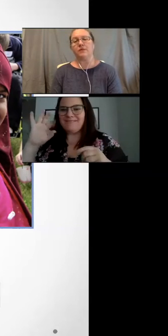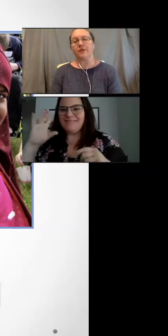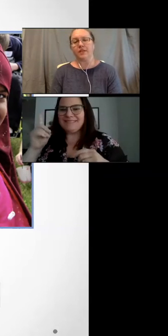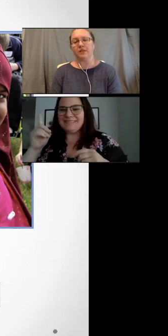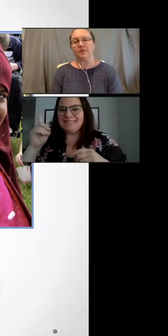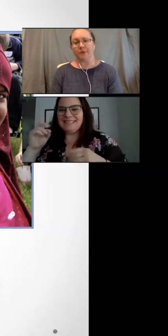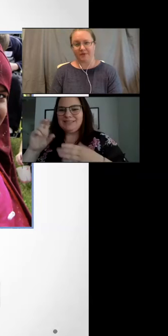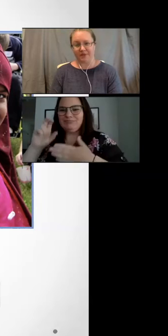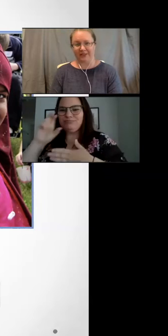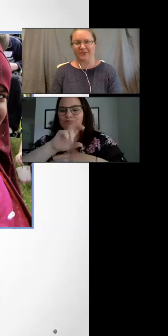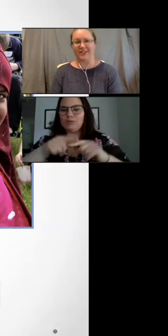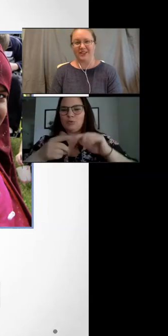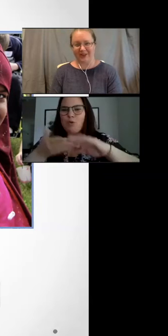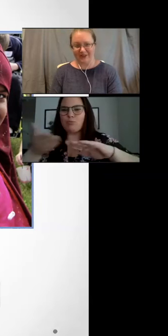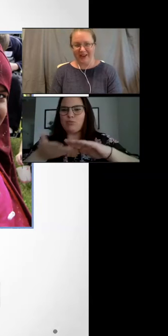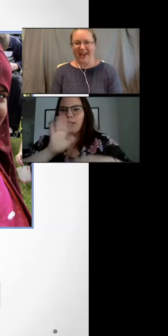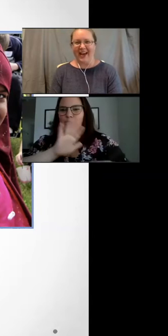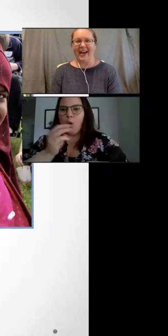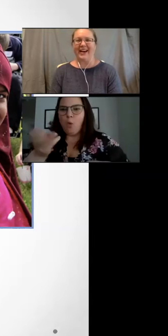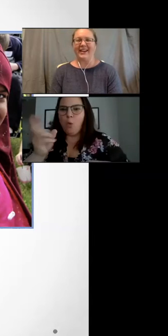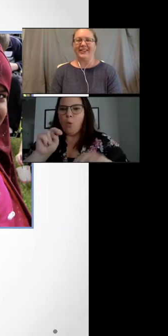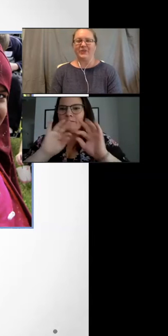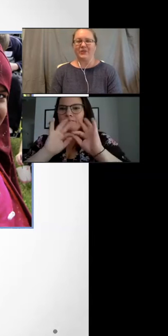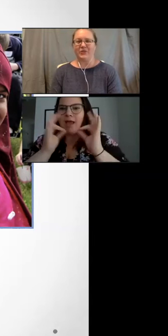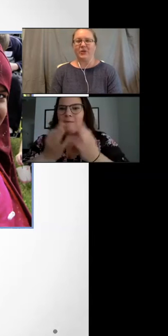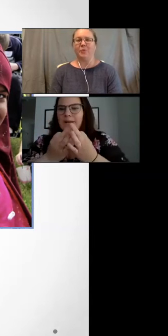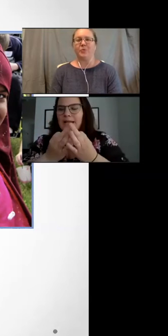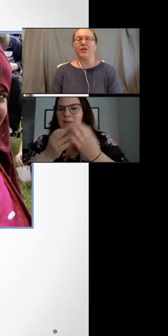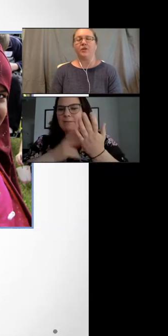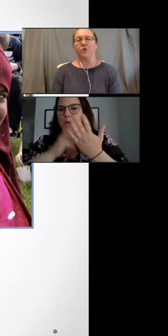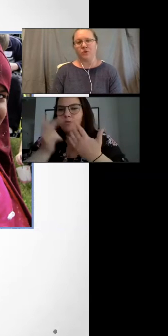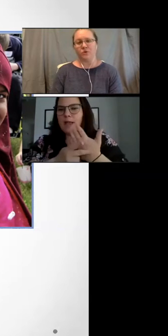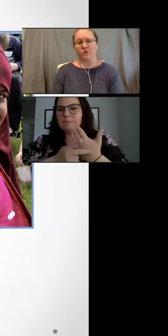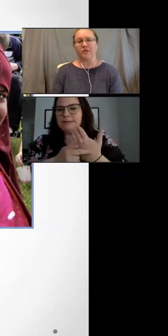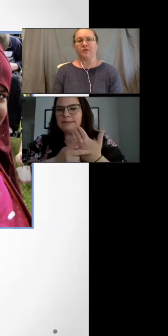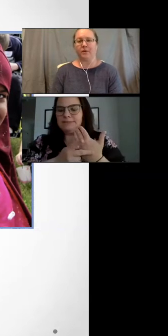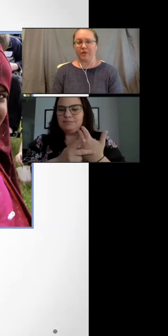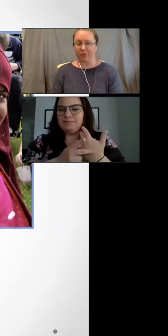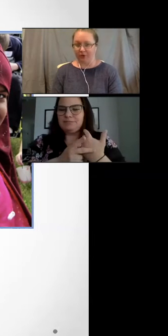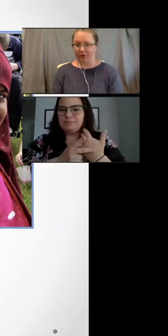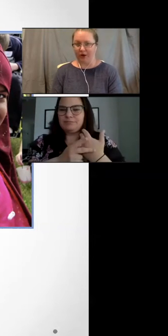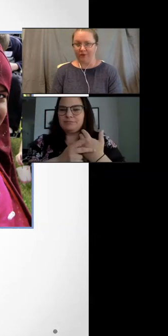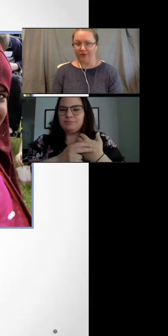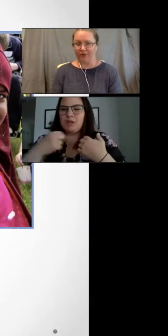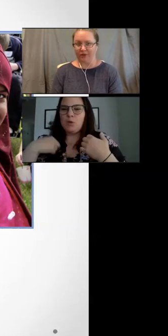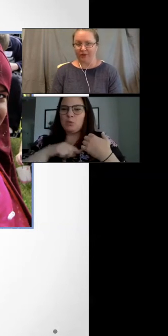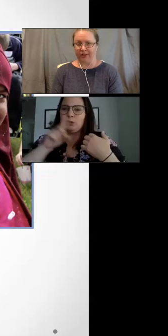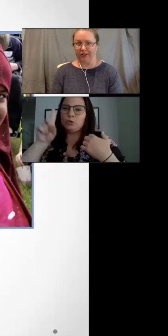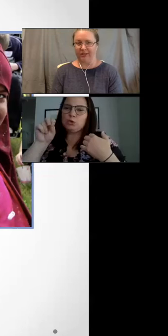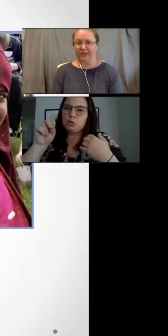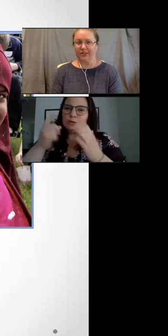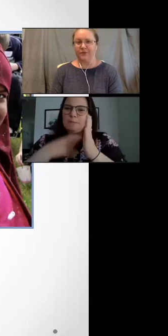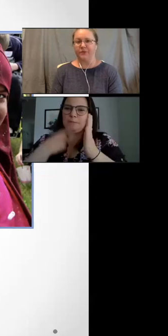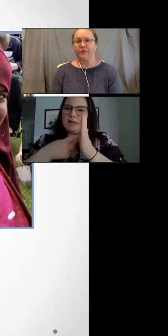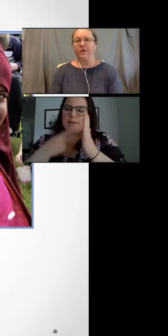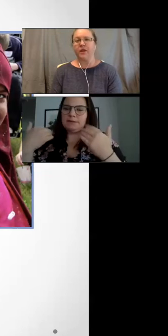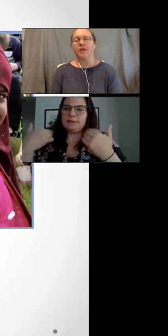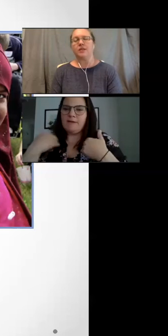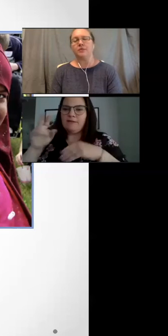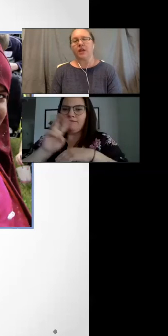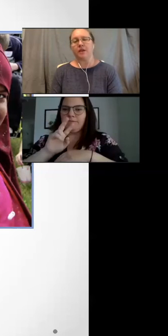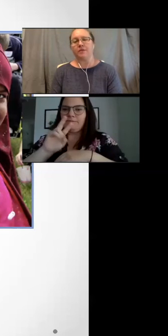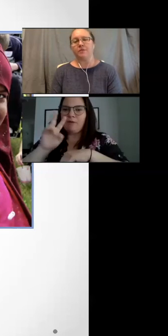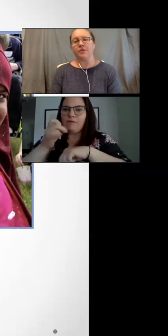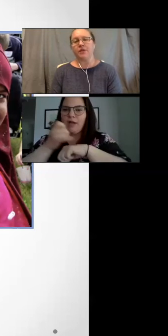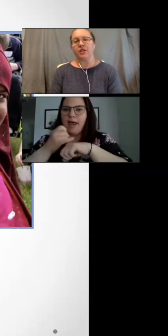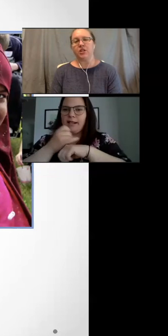some funding from MCFD, though, in order to operate their own family programs over on the island.